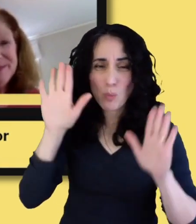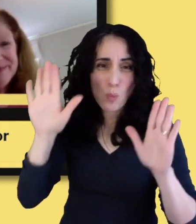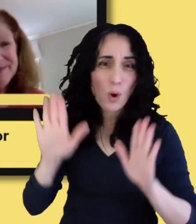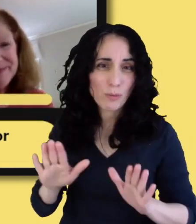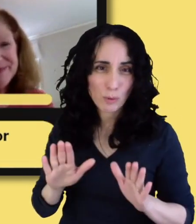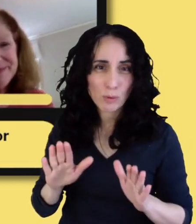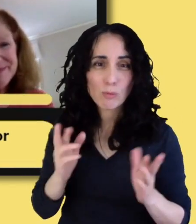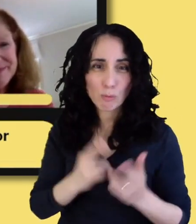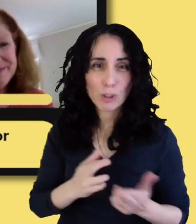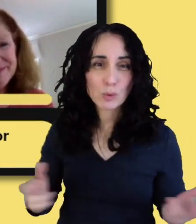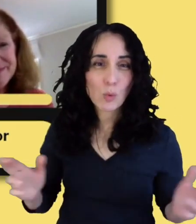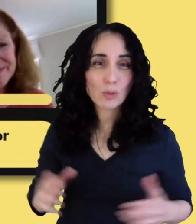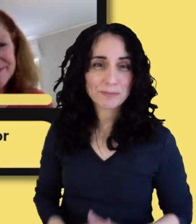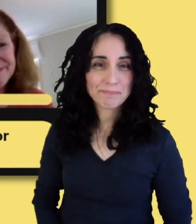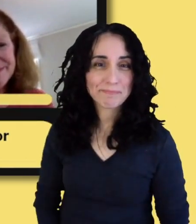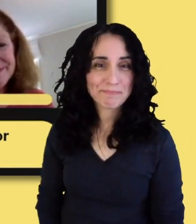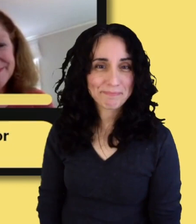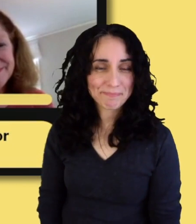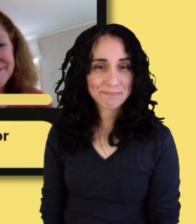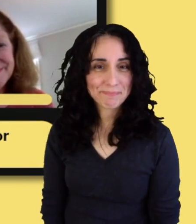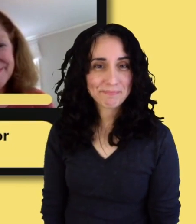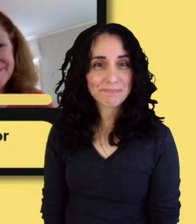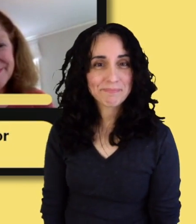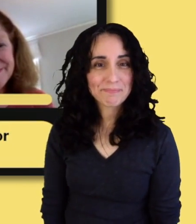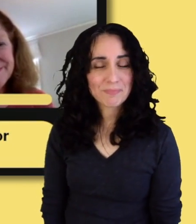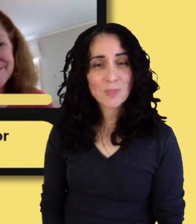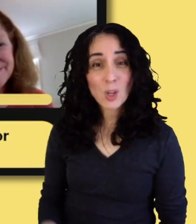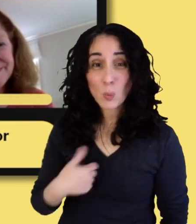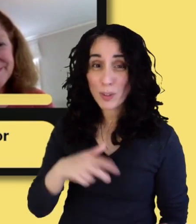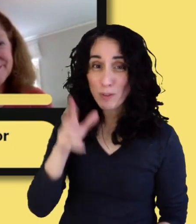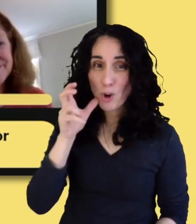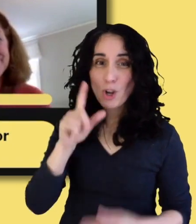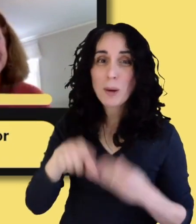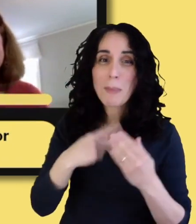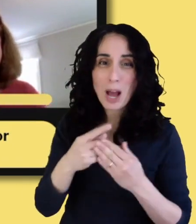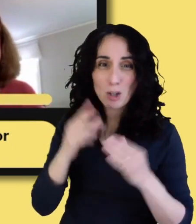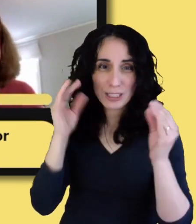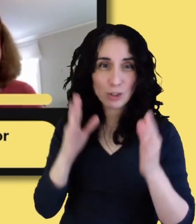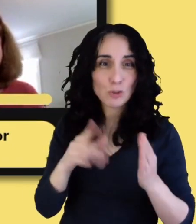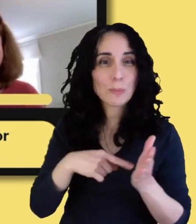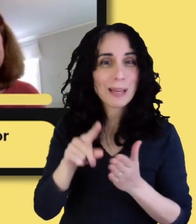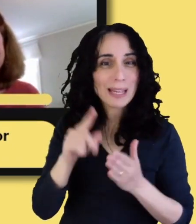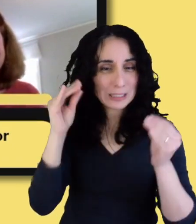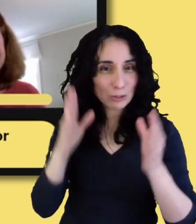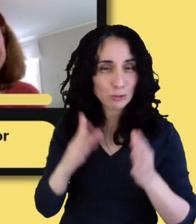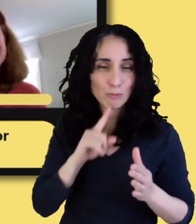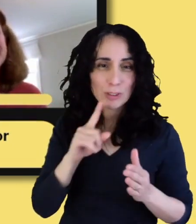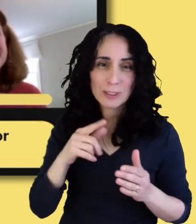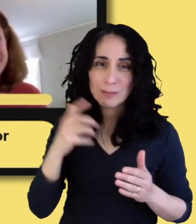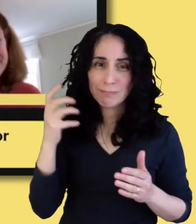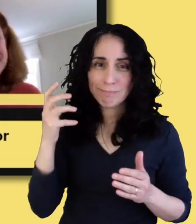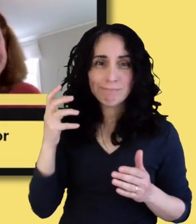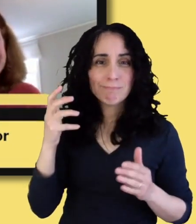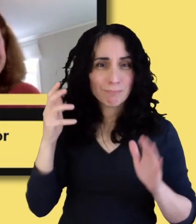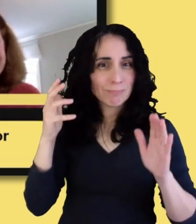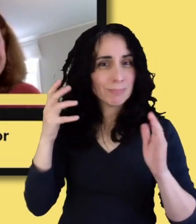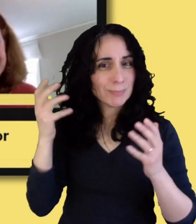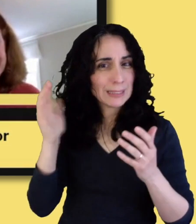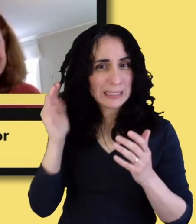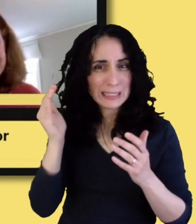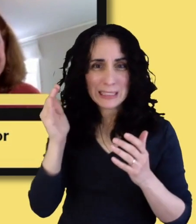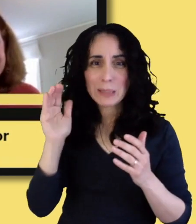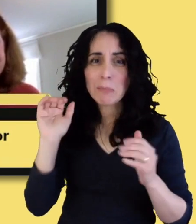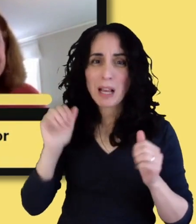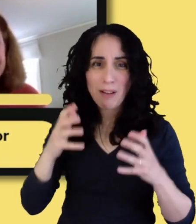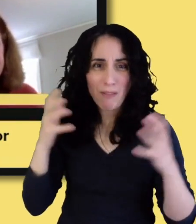resource. Yeah, we've actually heard about Teacher Pay Teacher, and they seem to offer some really great resources as well.